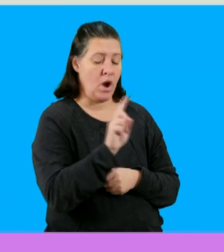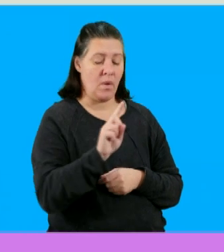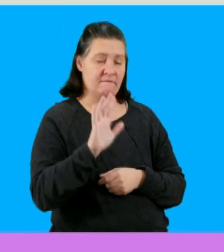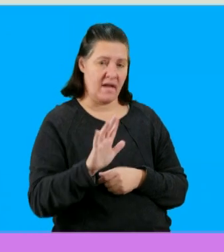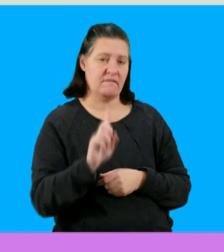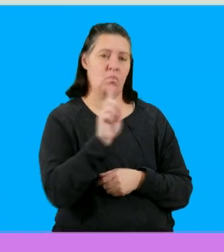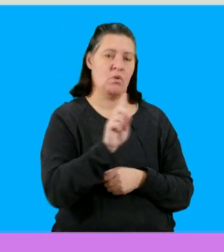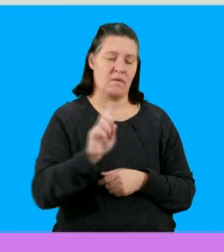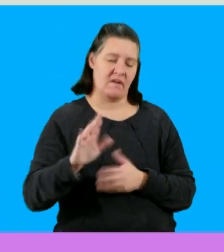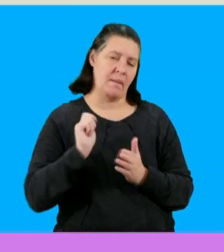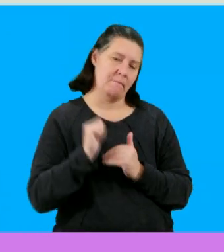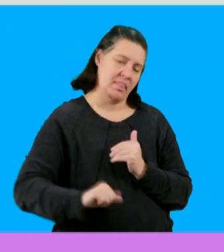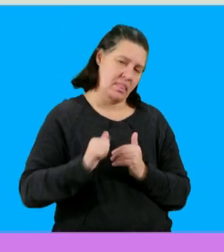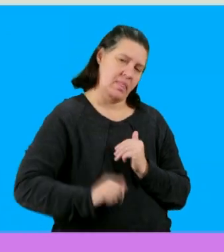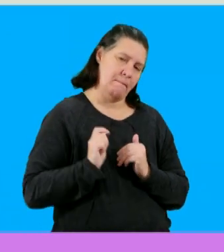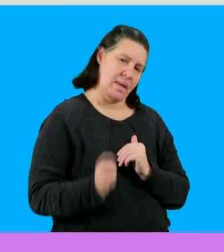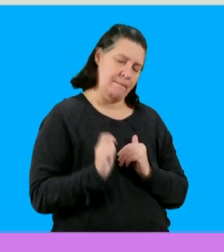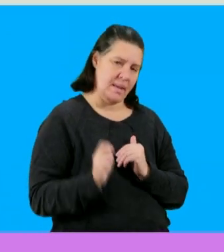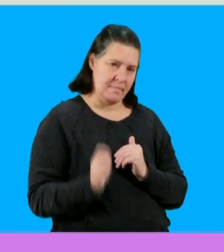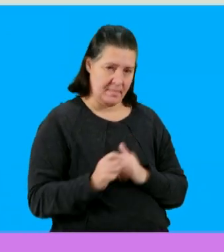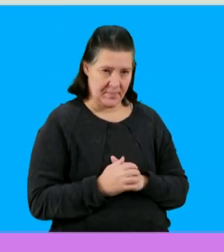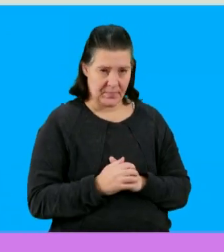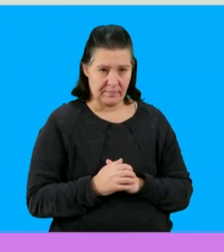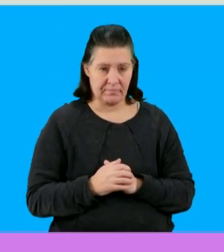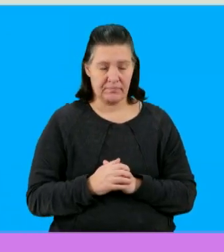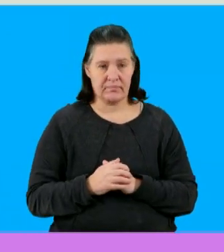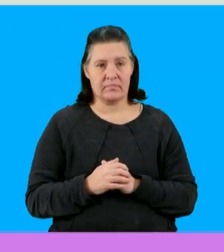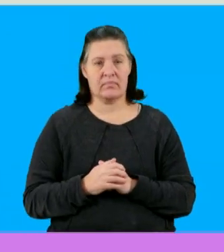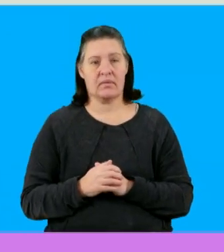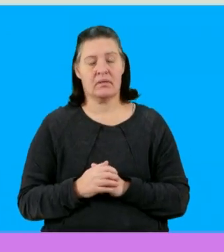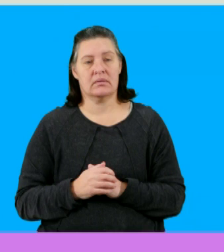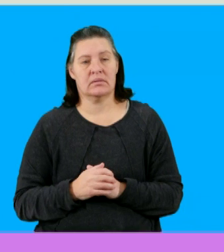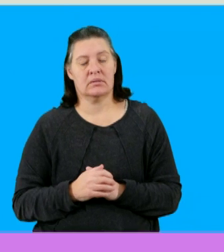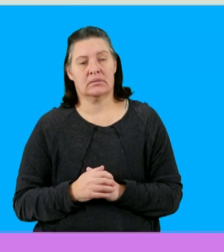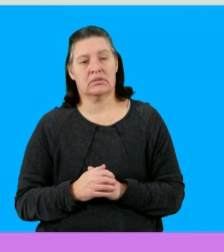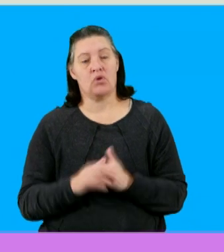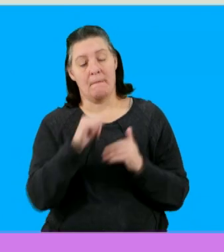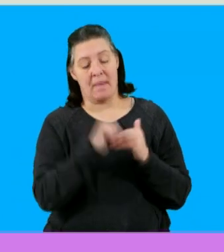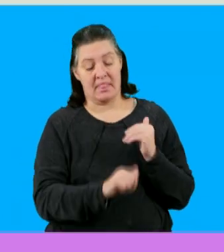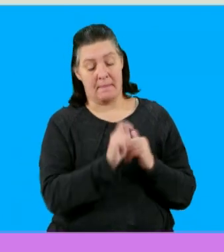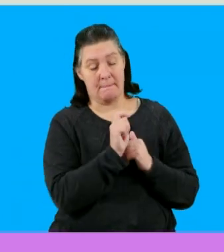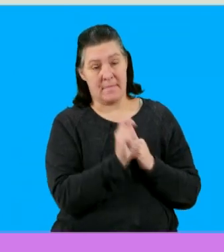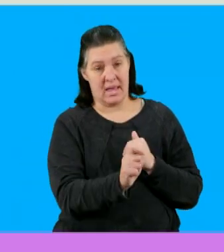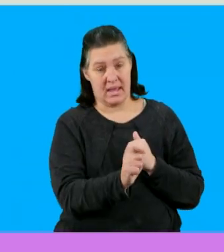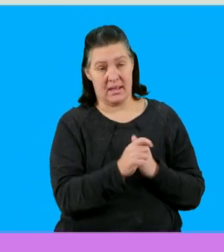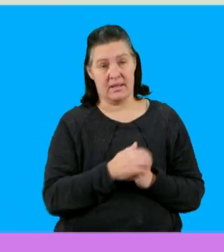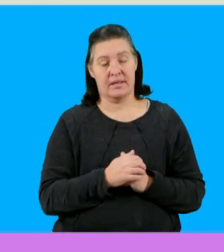Rand. So here, let me go to the monthly payments. And I'm going to indicate it like this,